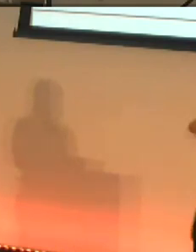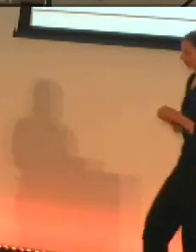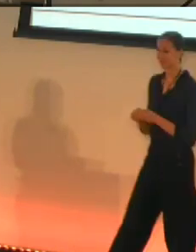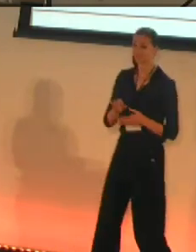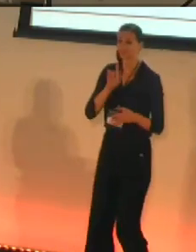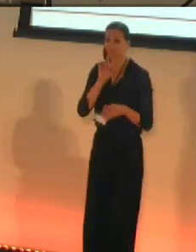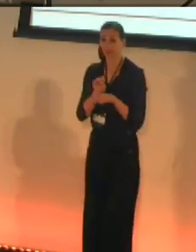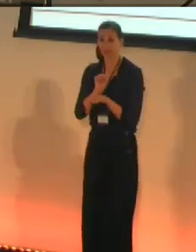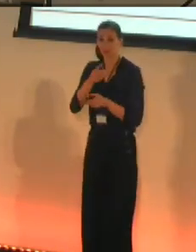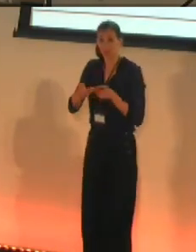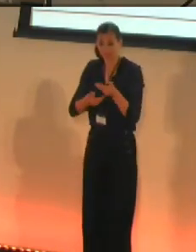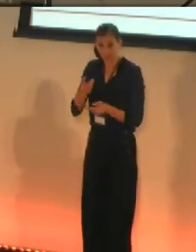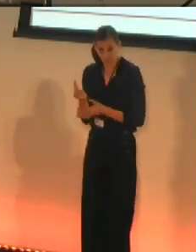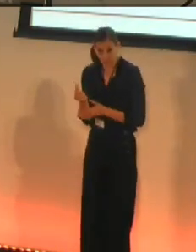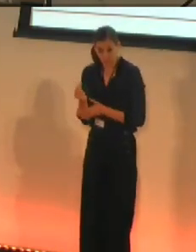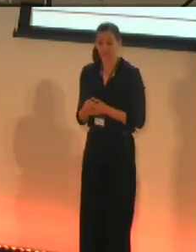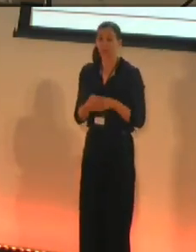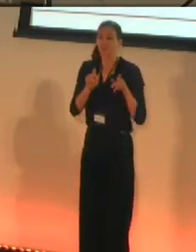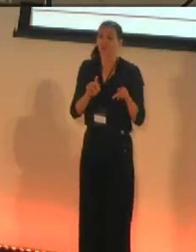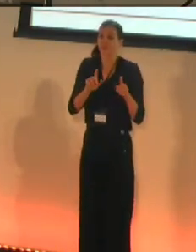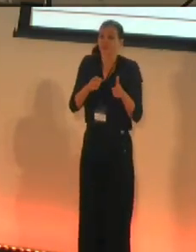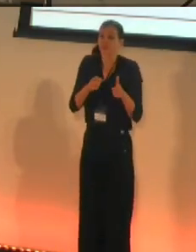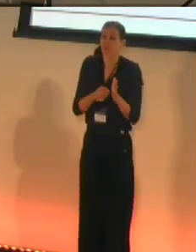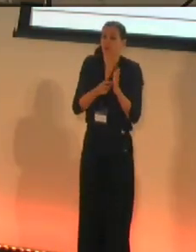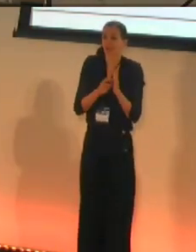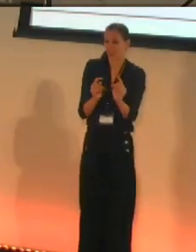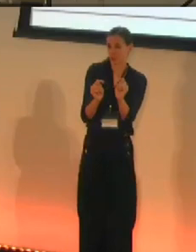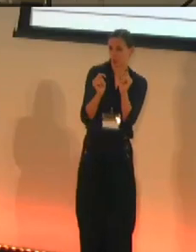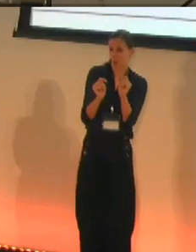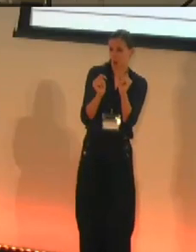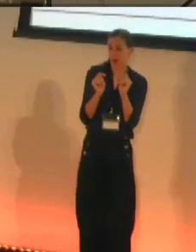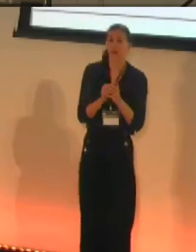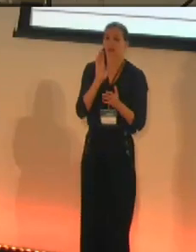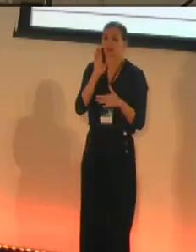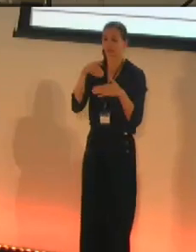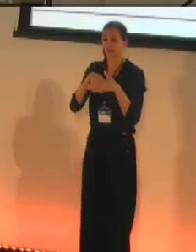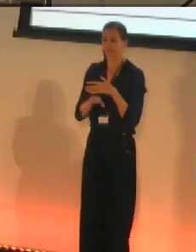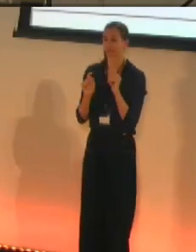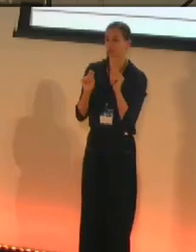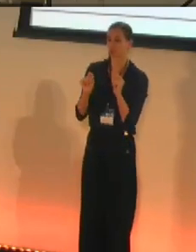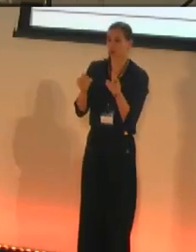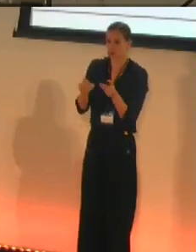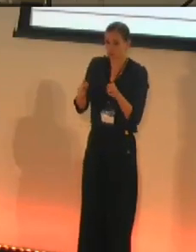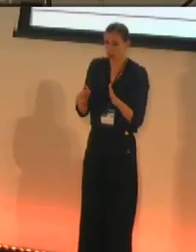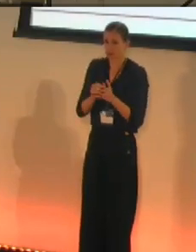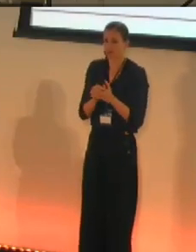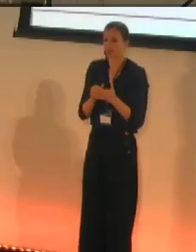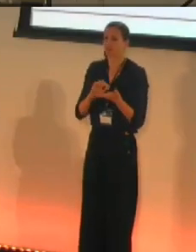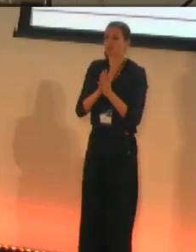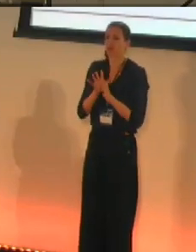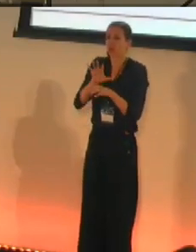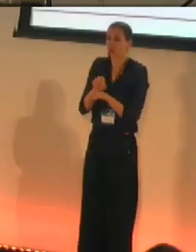study was that they would first have a tutorial. They would experience a tutorial room that would help them get used to the virtual reality